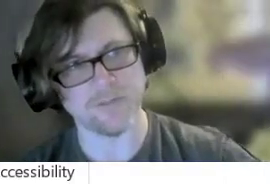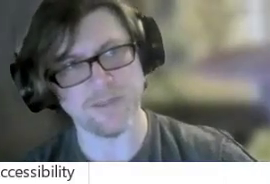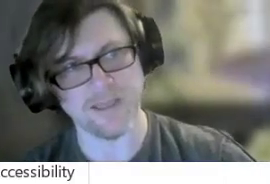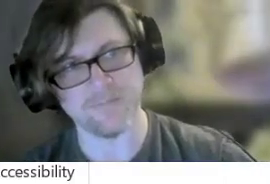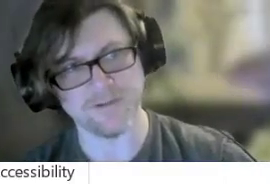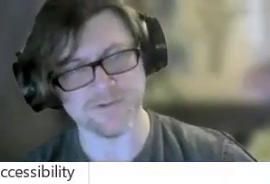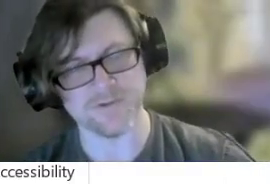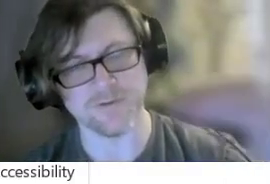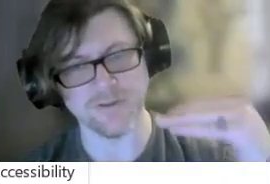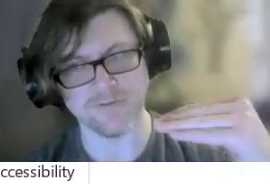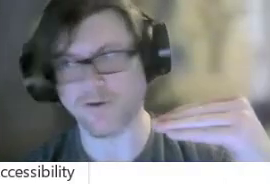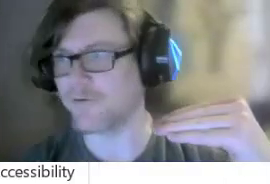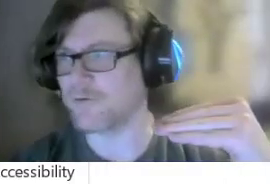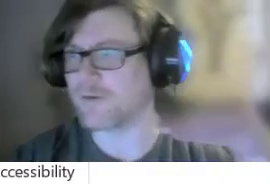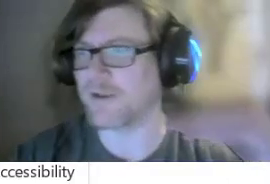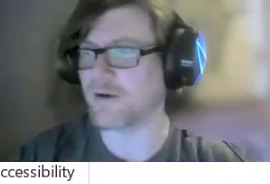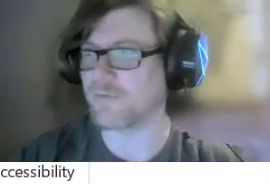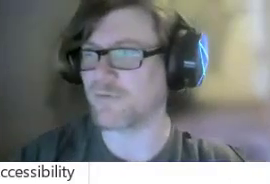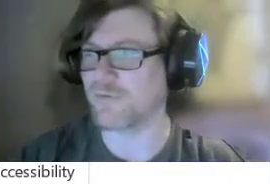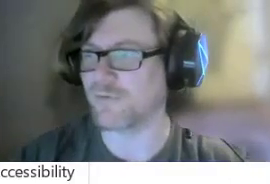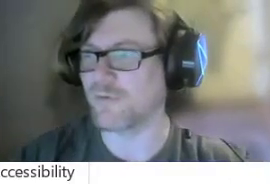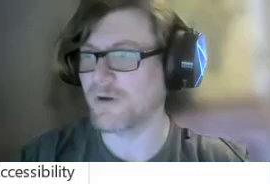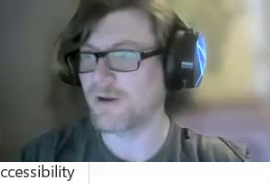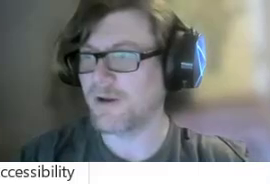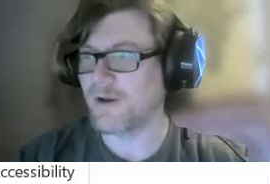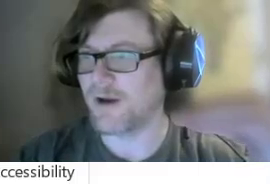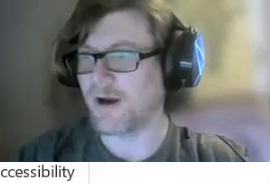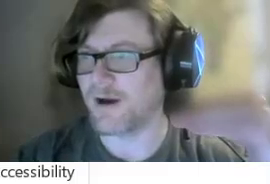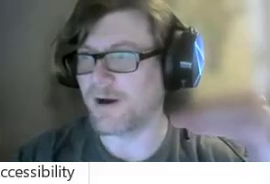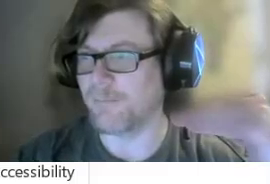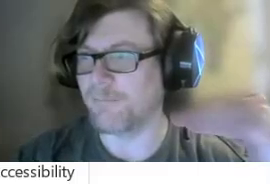can start with the image. You can then go to